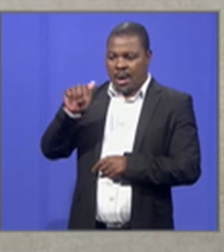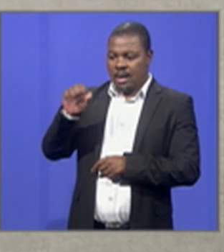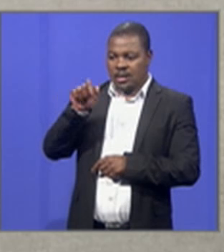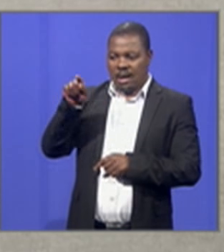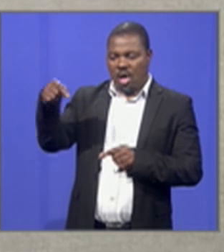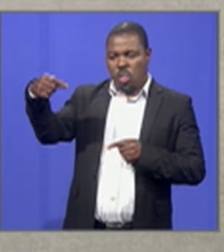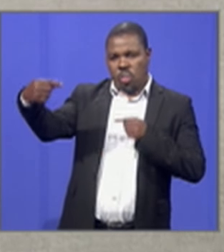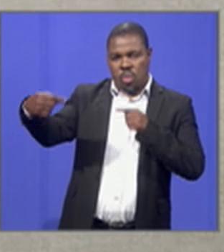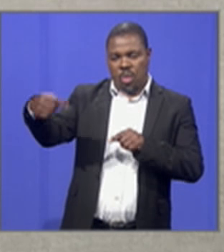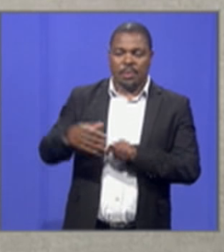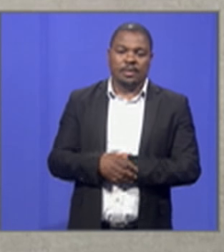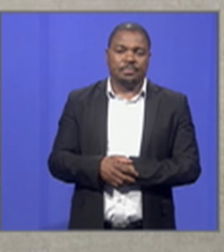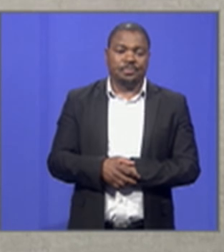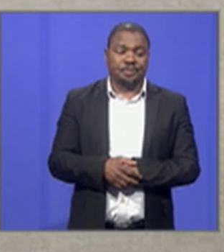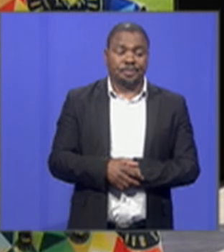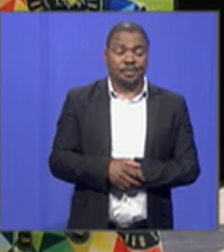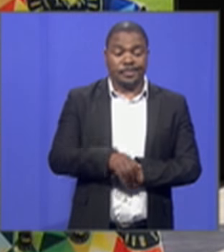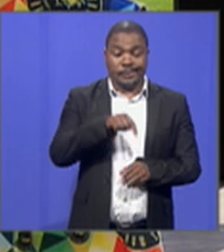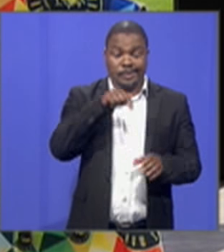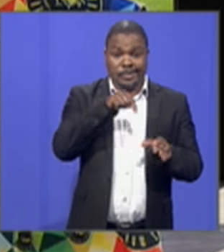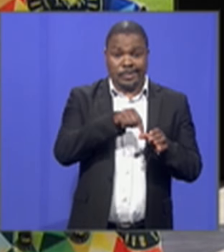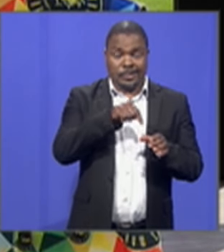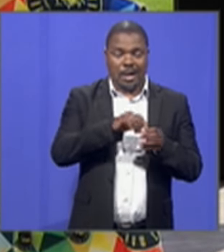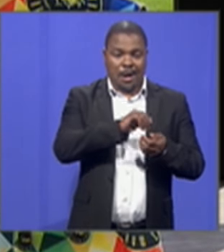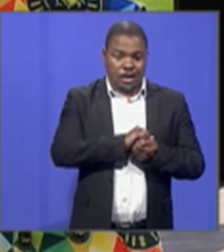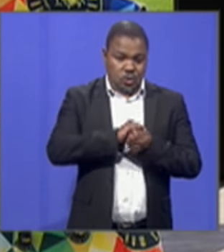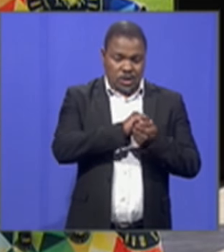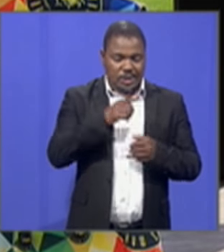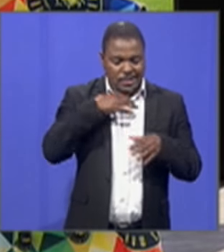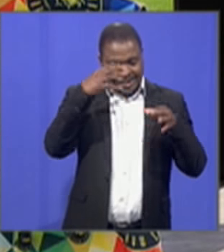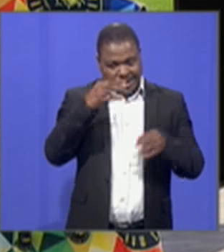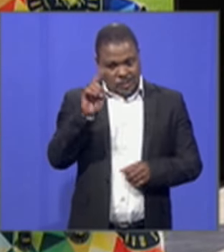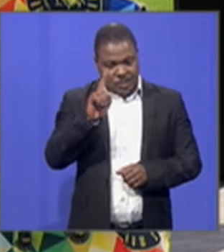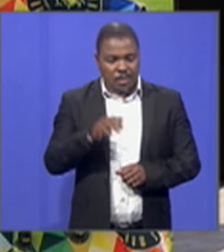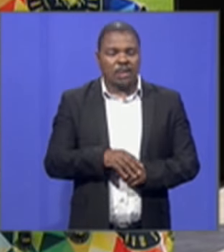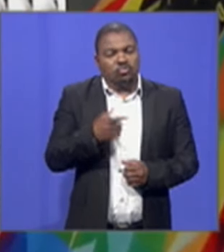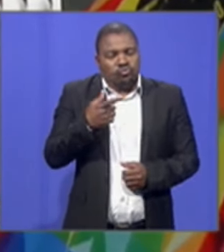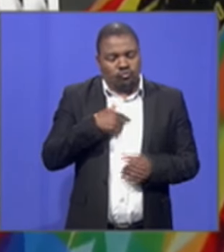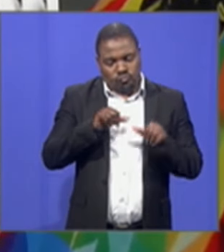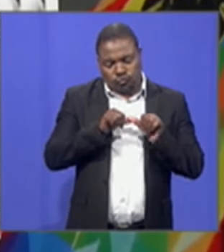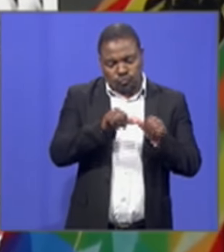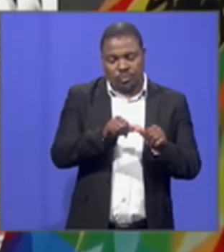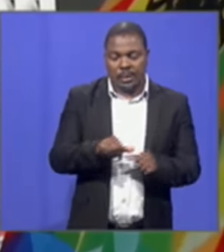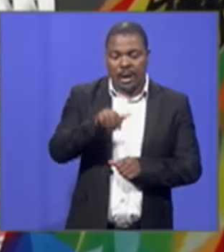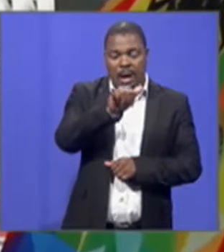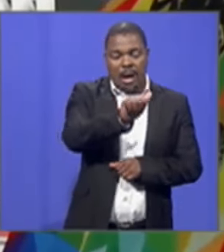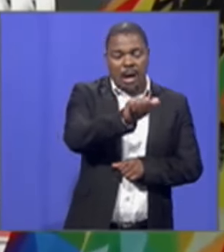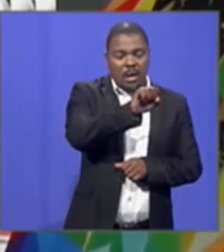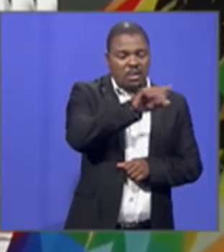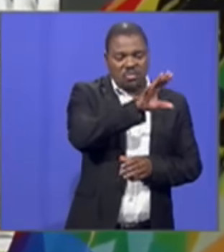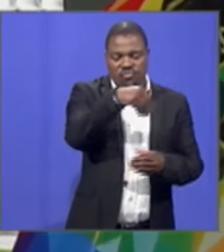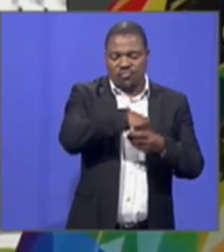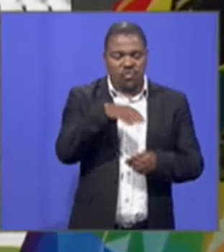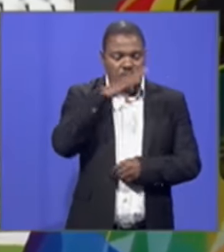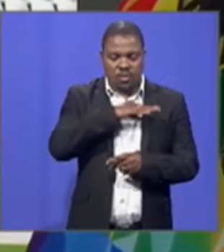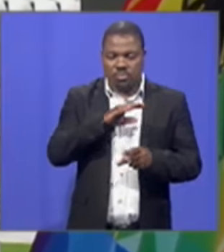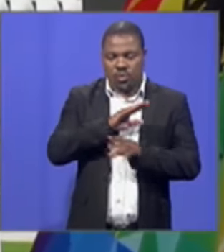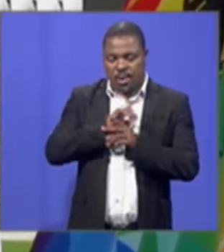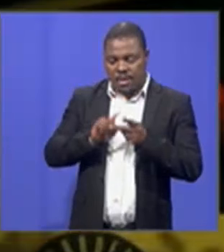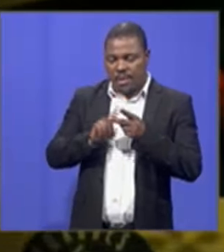Athletics. Comrades Marathon Association e tšere sephetho sa go dira dilo ntle le Athletics South Africa le